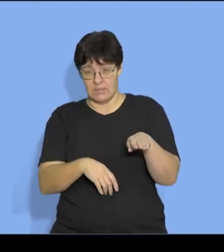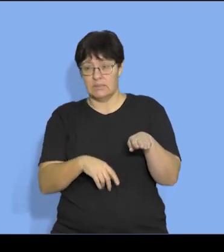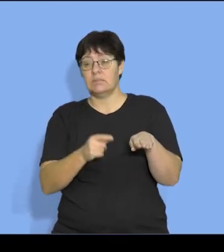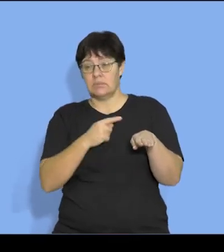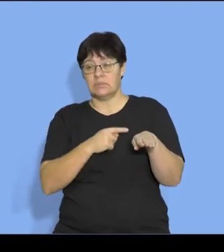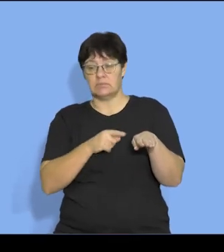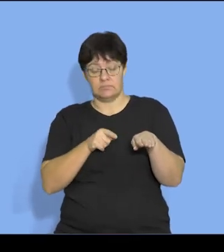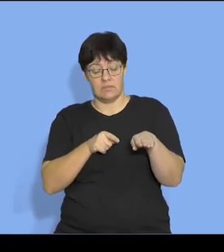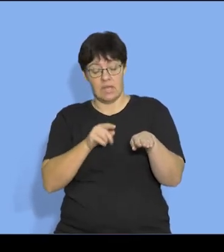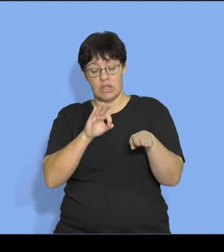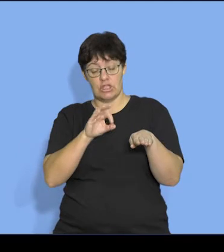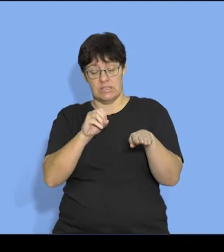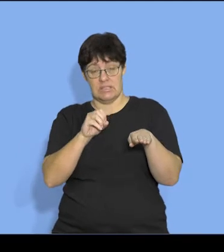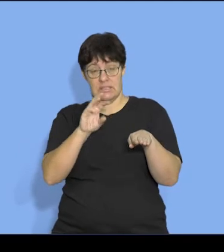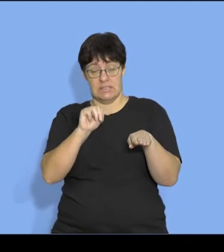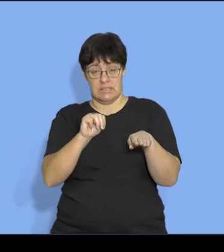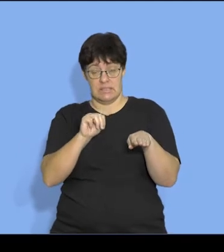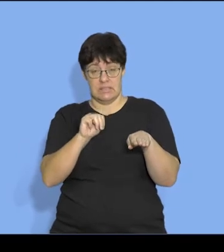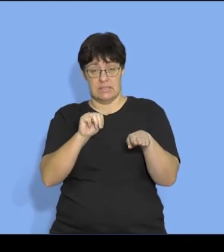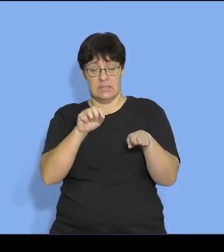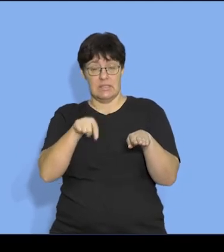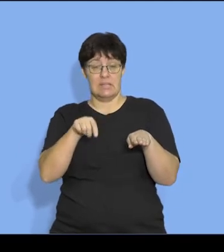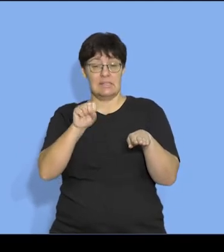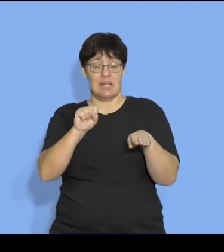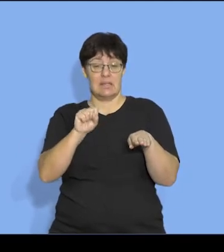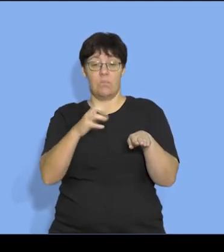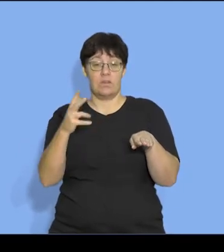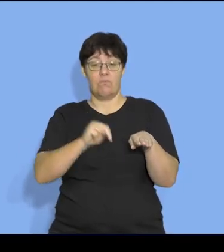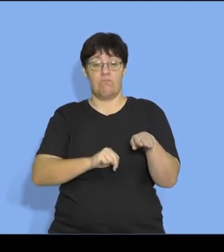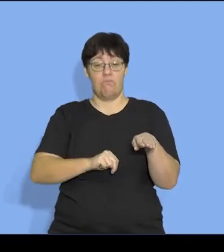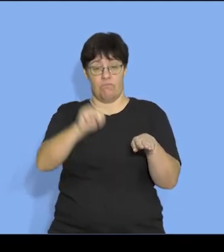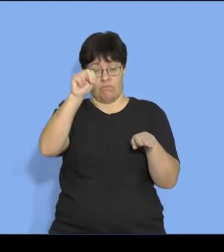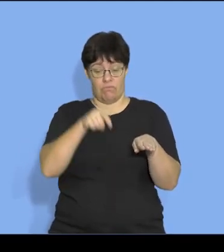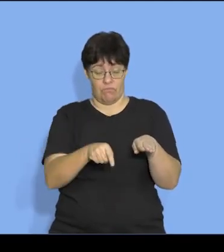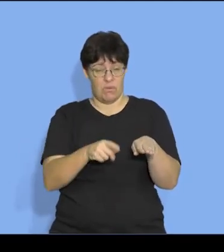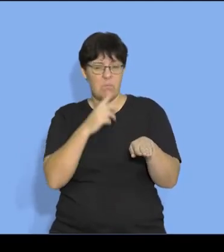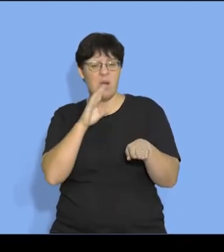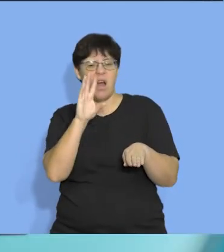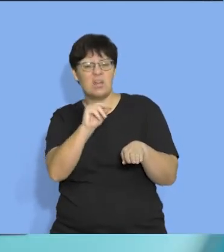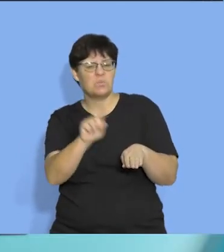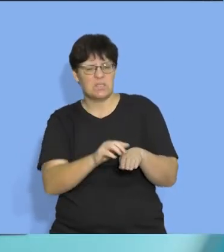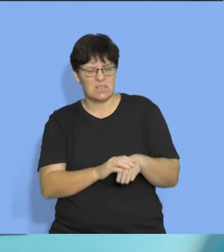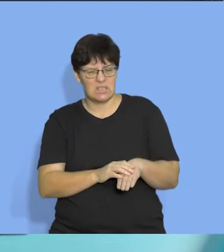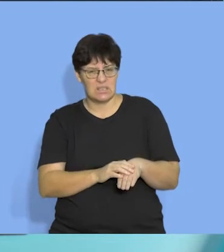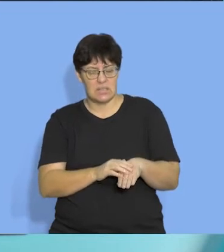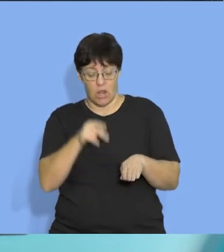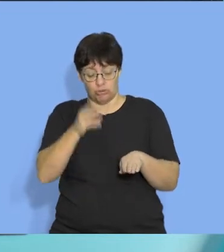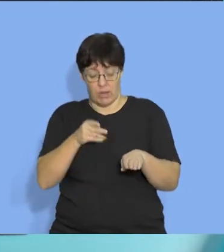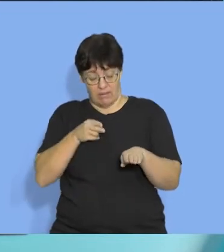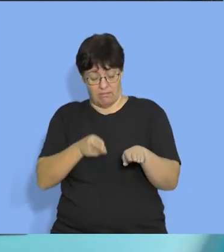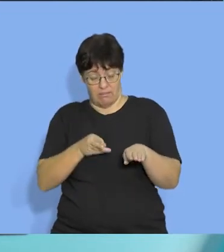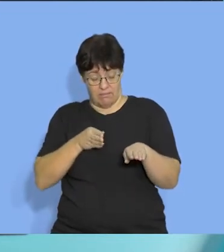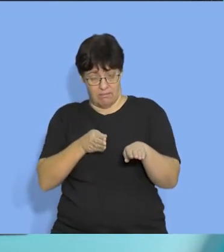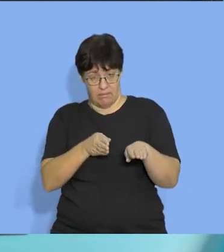at 30 meters per second north. Now, essentially what I'm asking here is if you're in the train